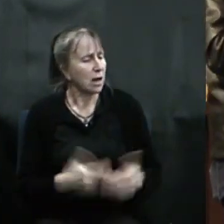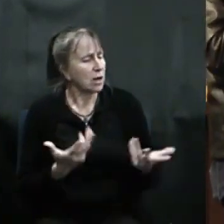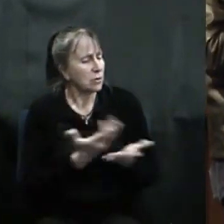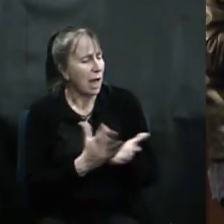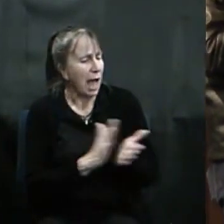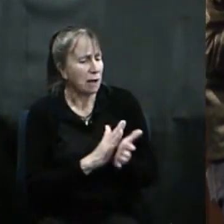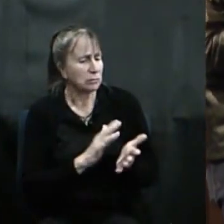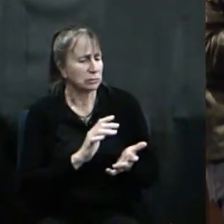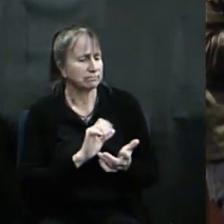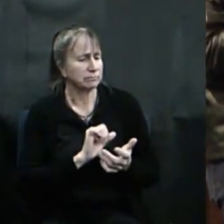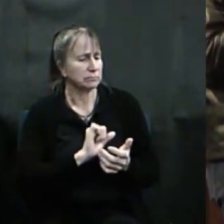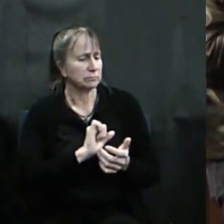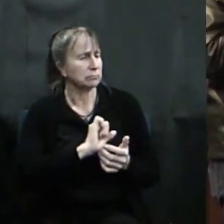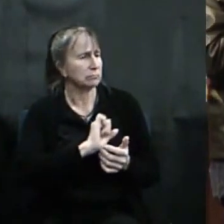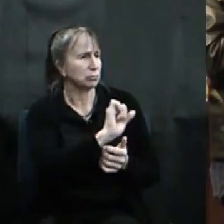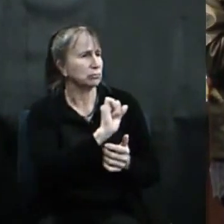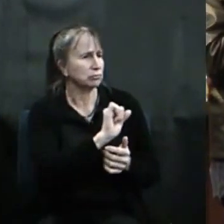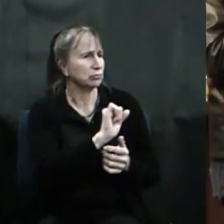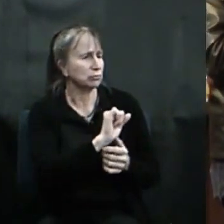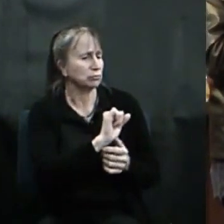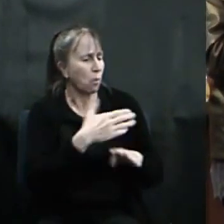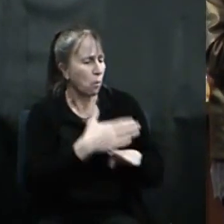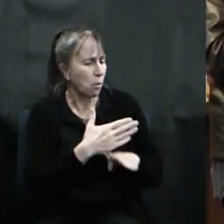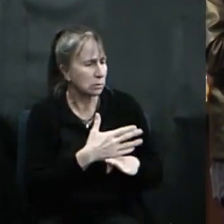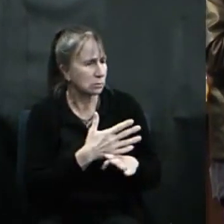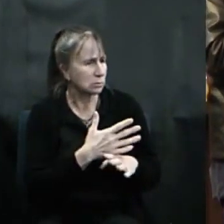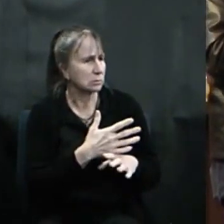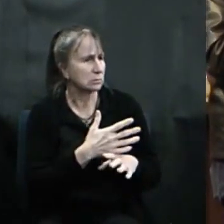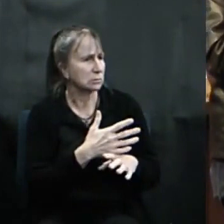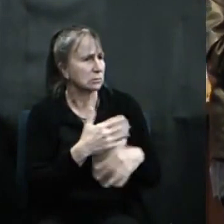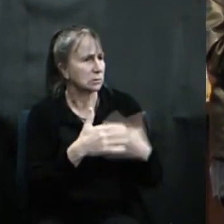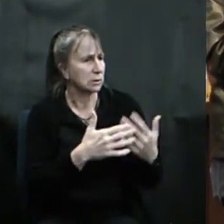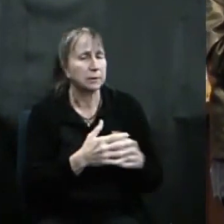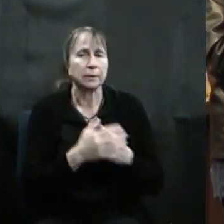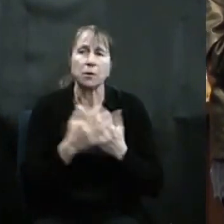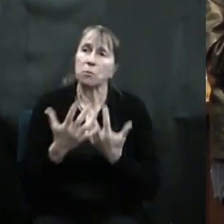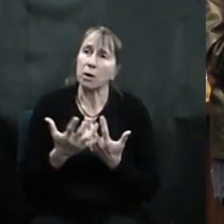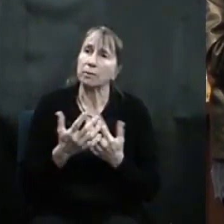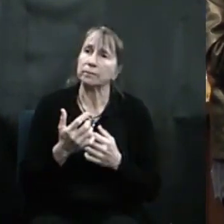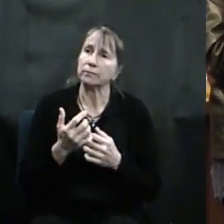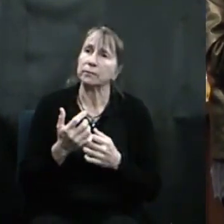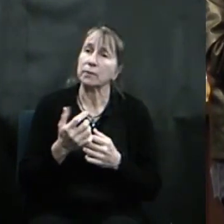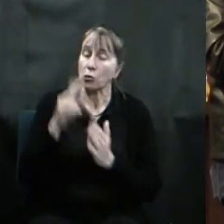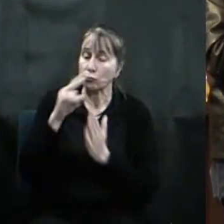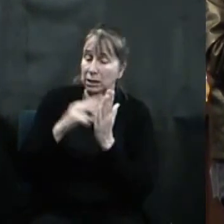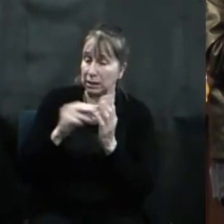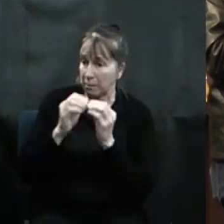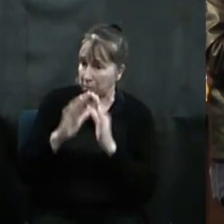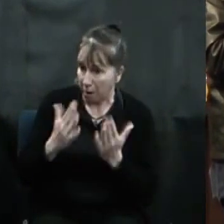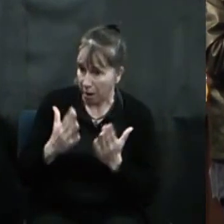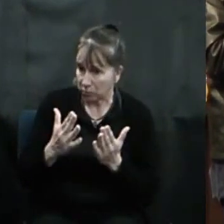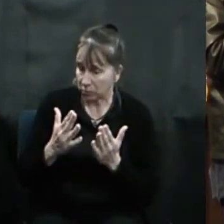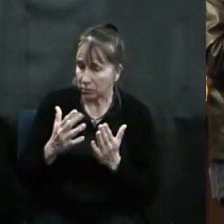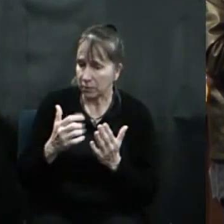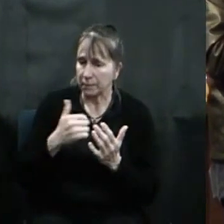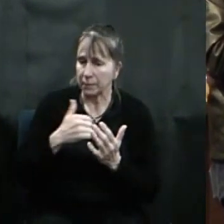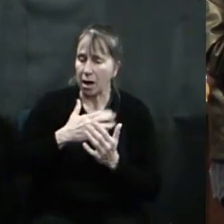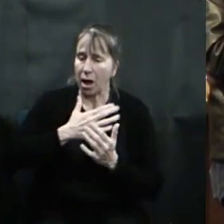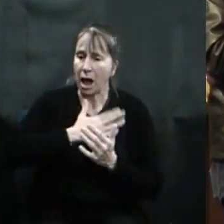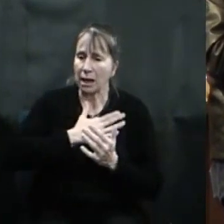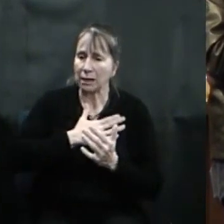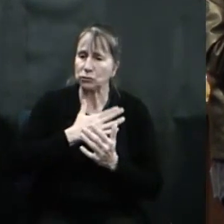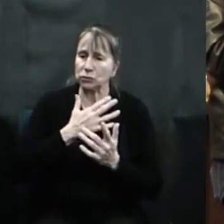you? Yeah, reading the Bible. I think one of the things I've really enjoyed about online church is pairing back church to the